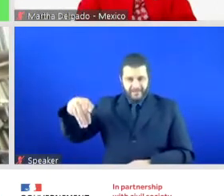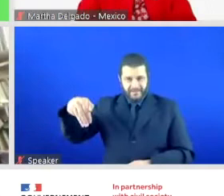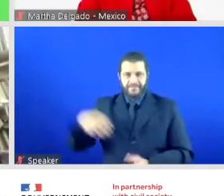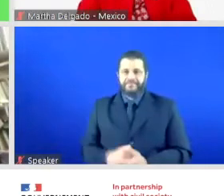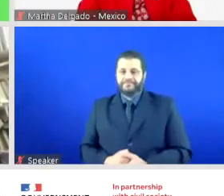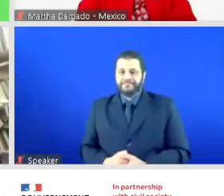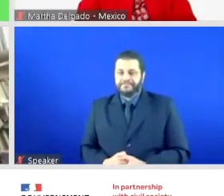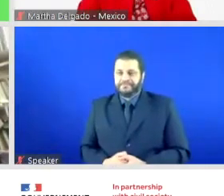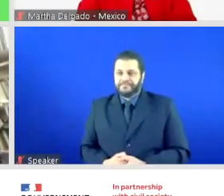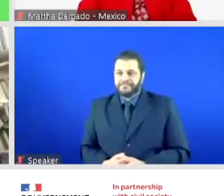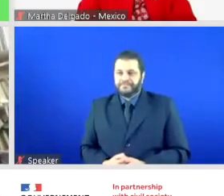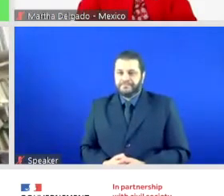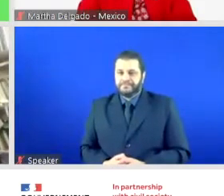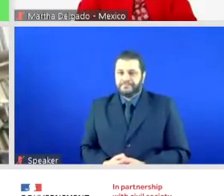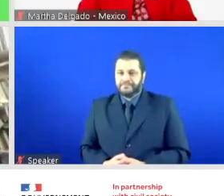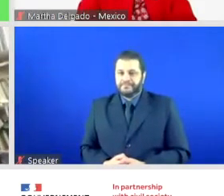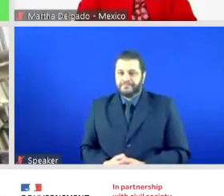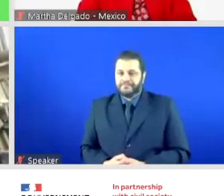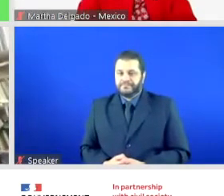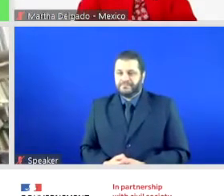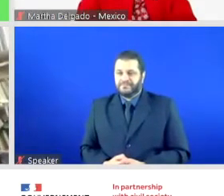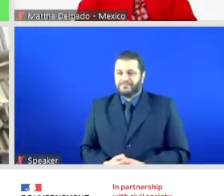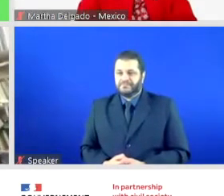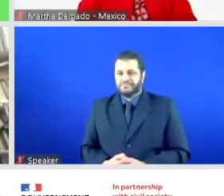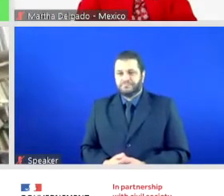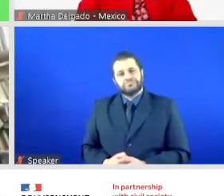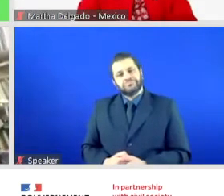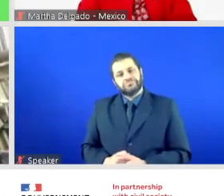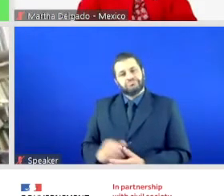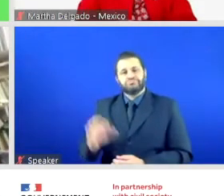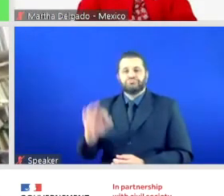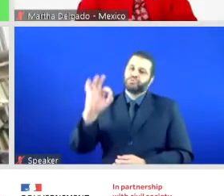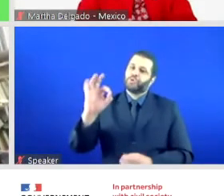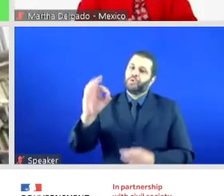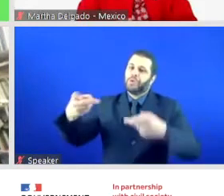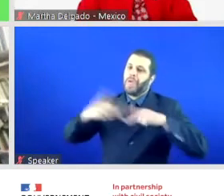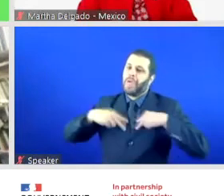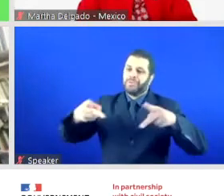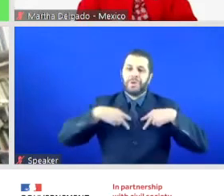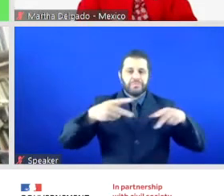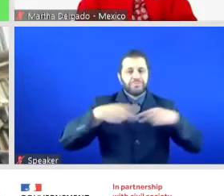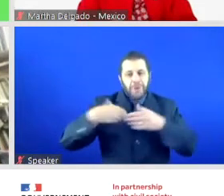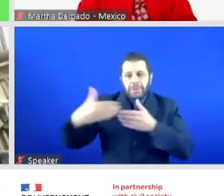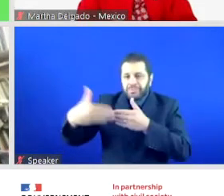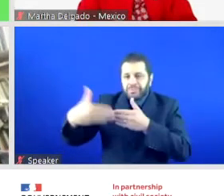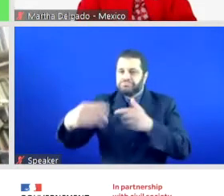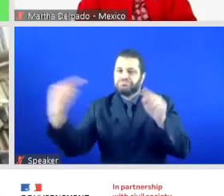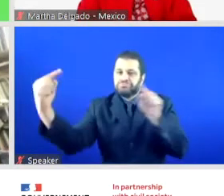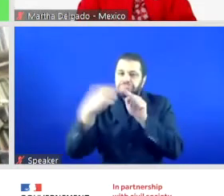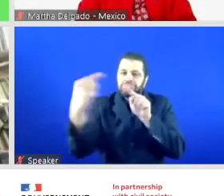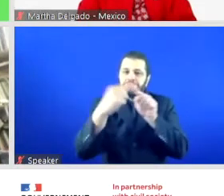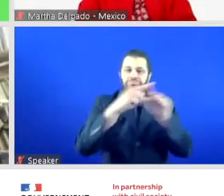same time. So now over to you, Madame Ibrahim, we would like to hear from you on what are the